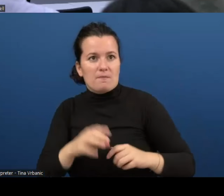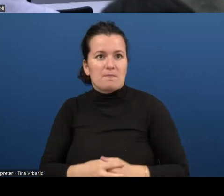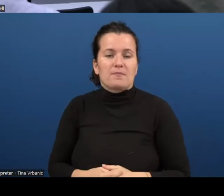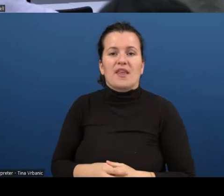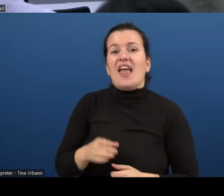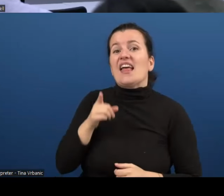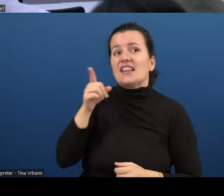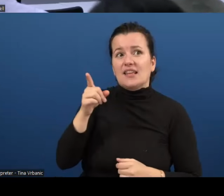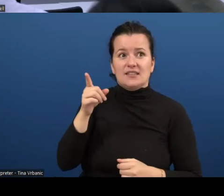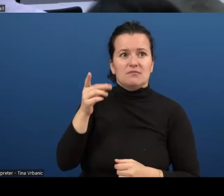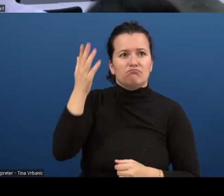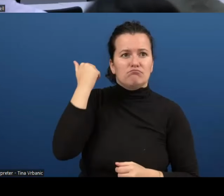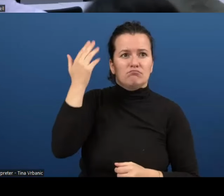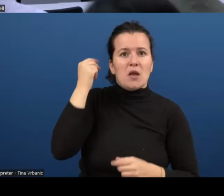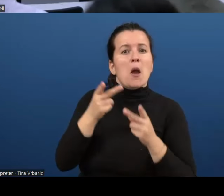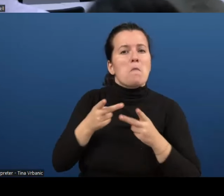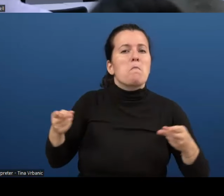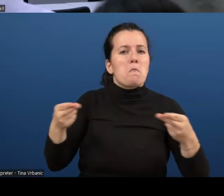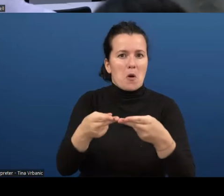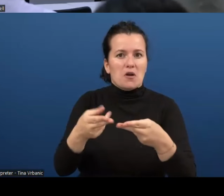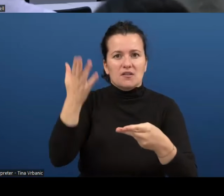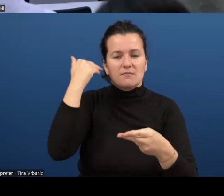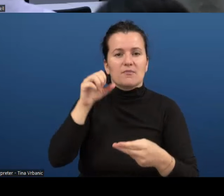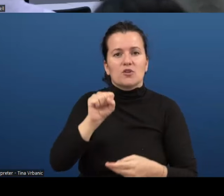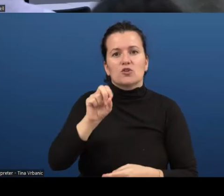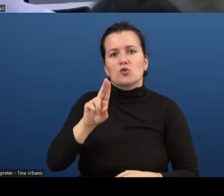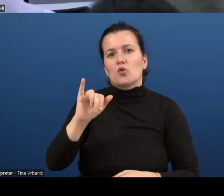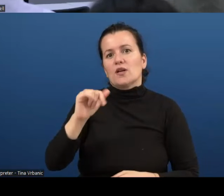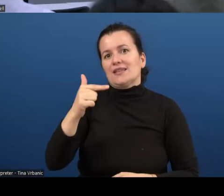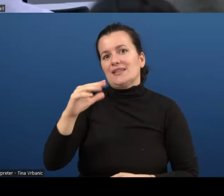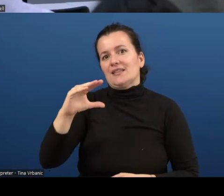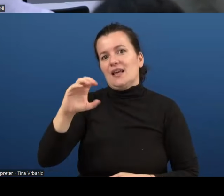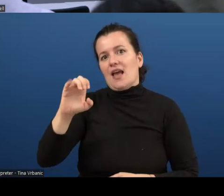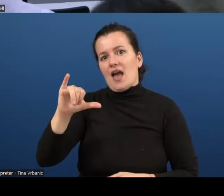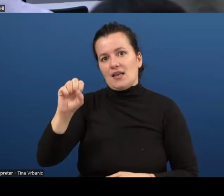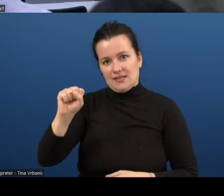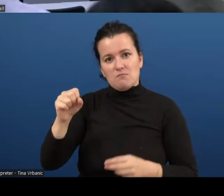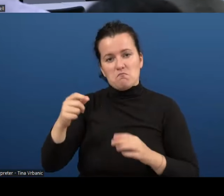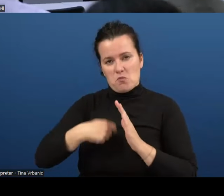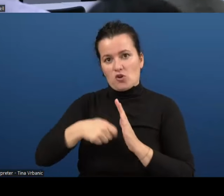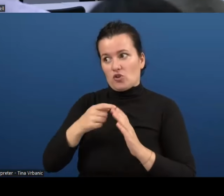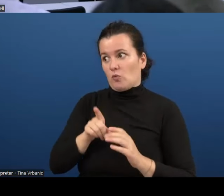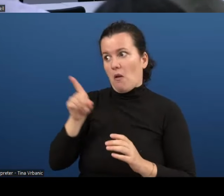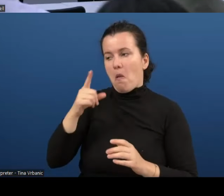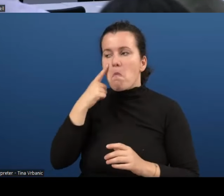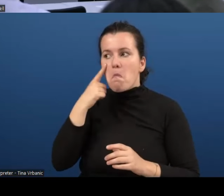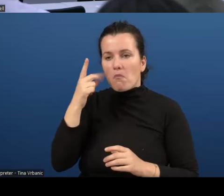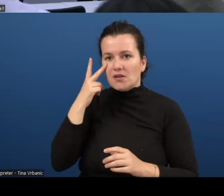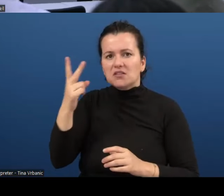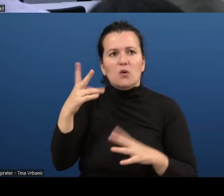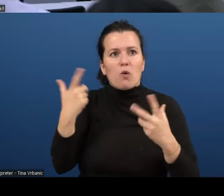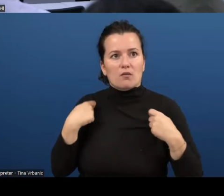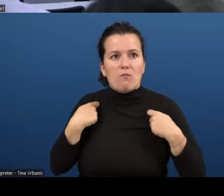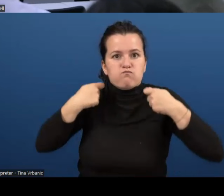Boras during the suitcase project, and we did some experiments with that, and these